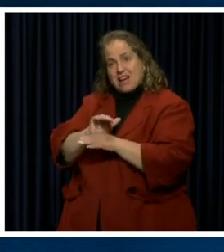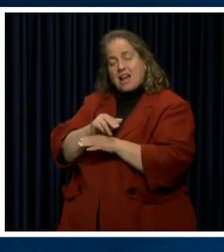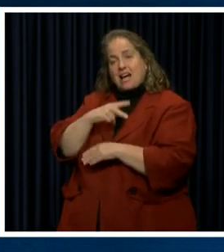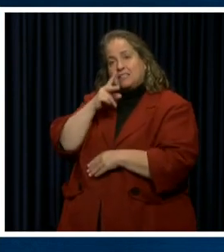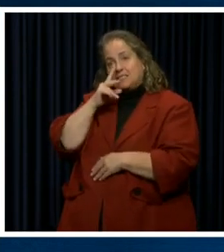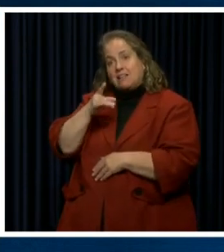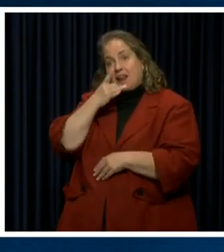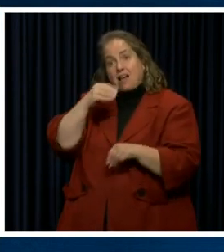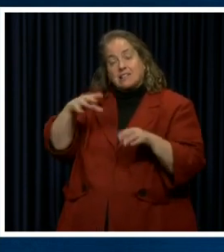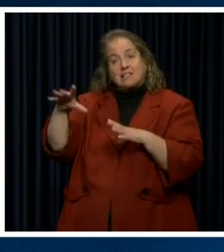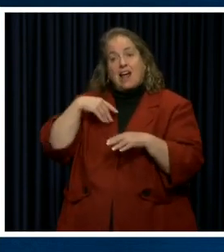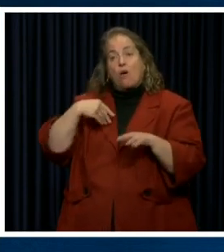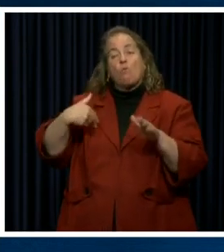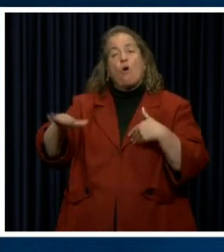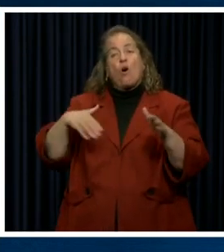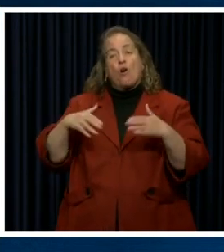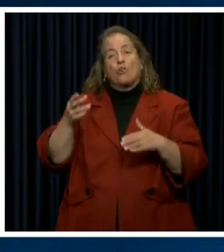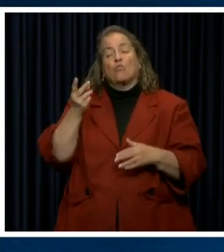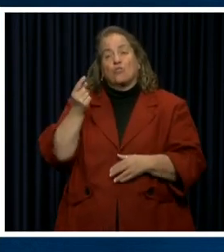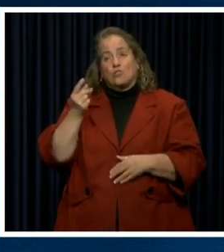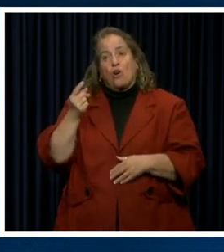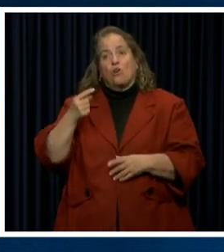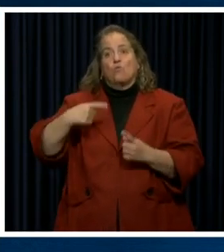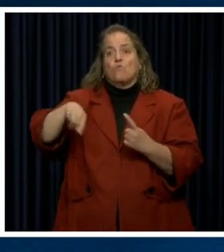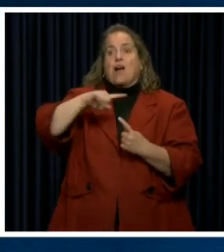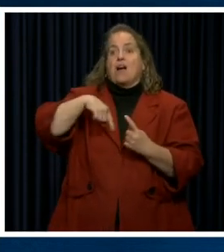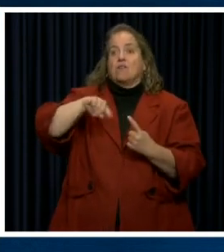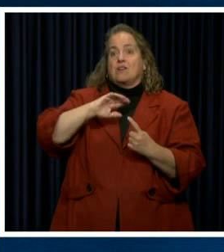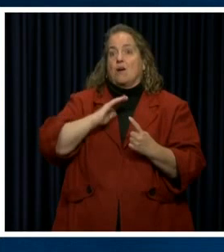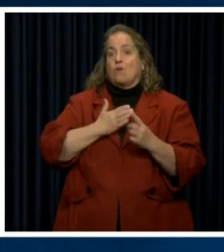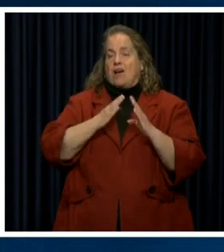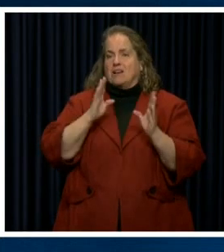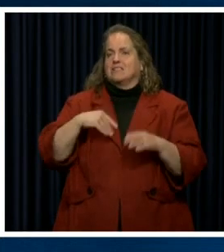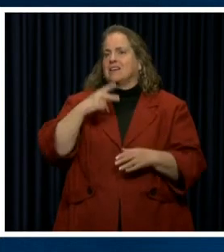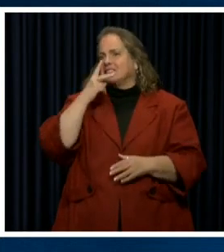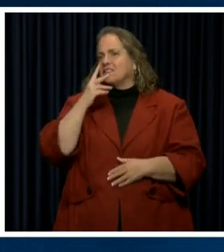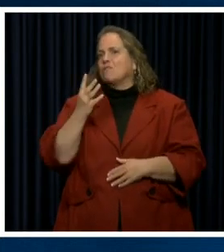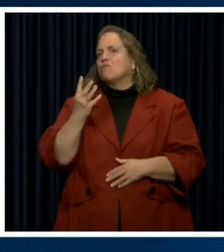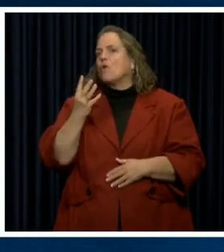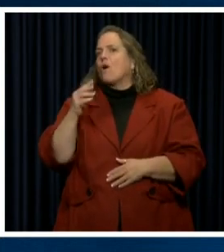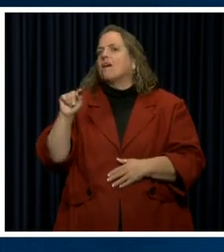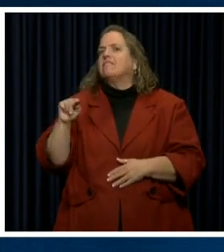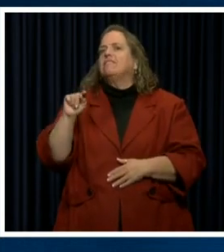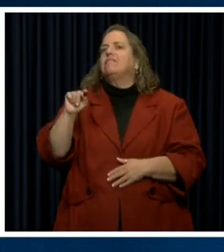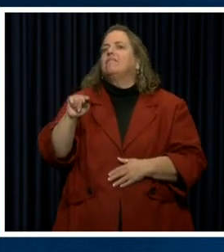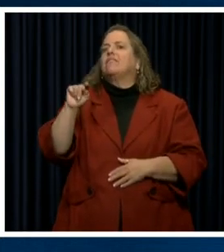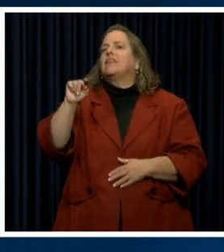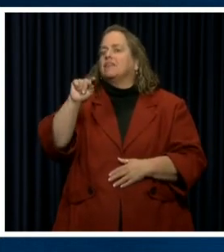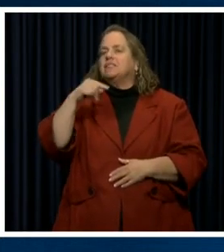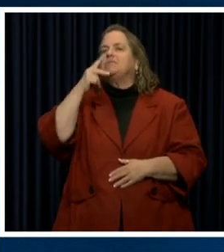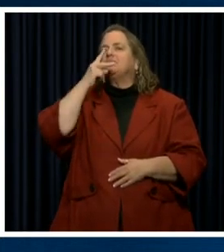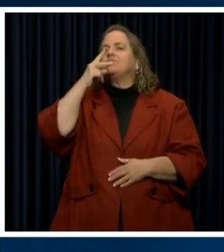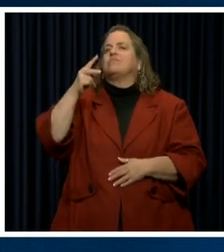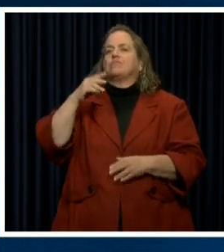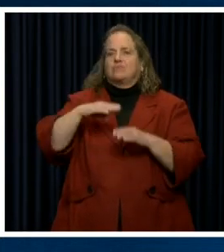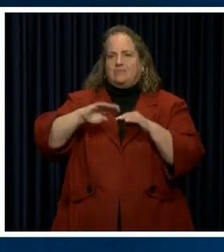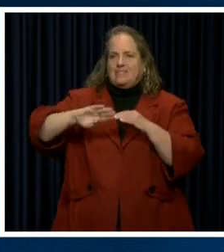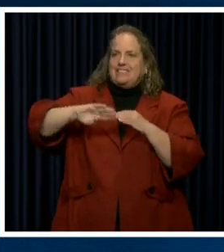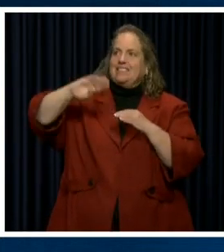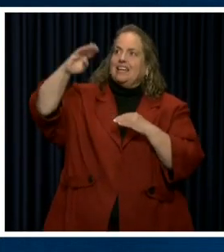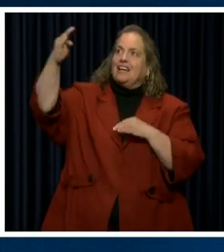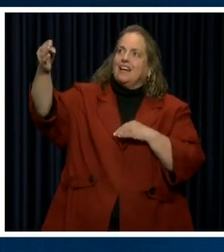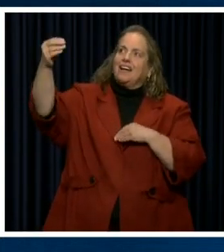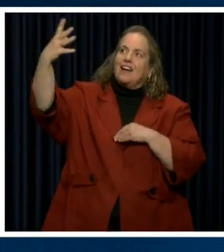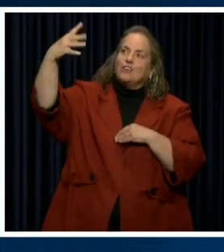when I walk the dog right around our house, I see about 4 of these, and then I see them up on the hill. I mean,